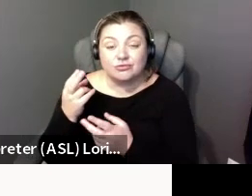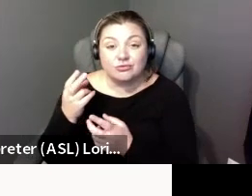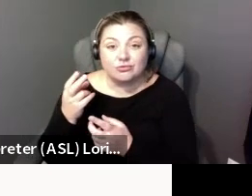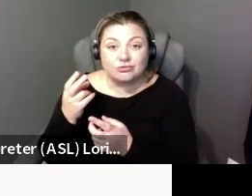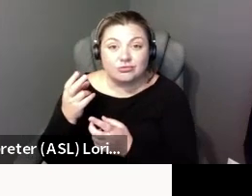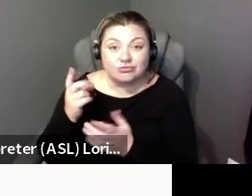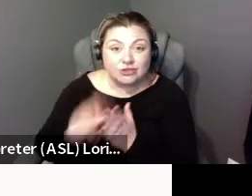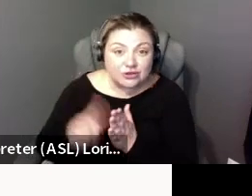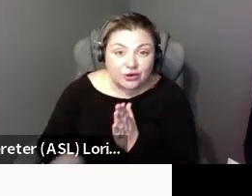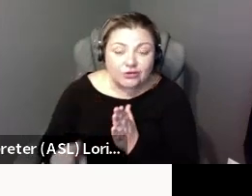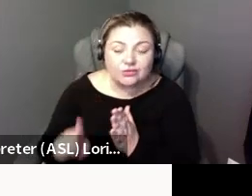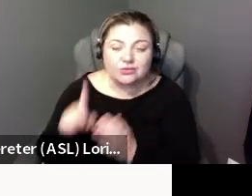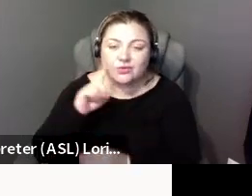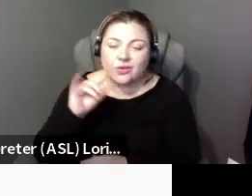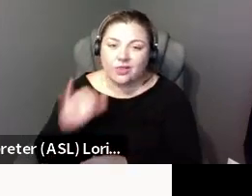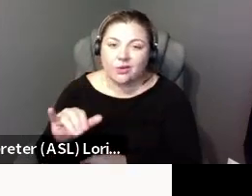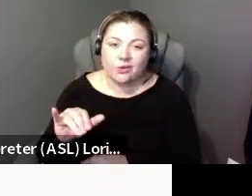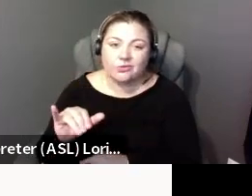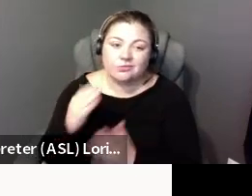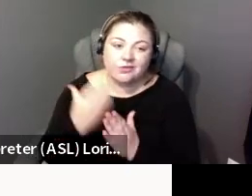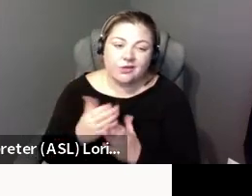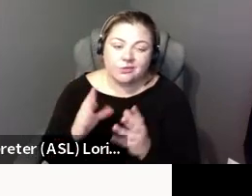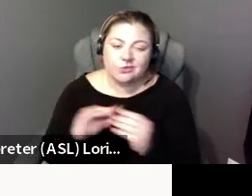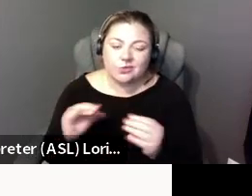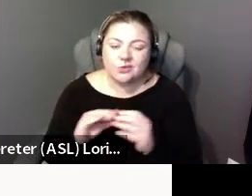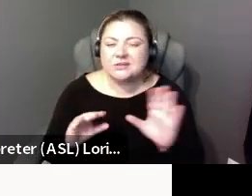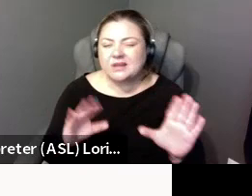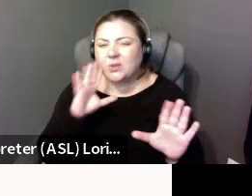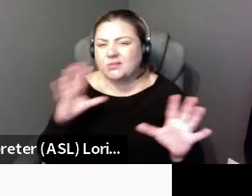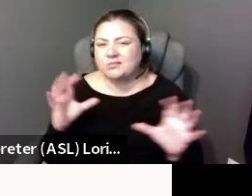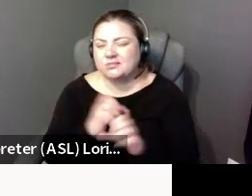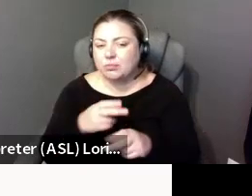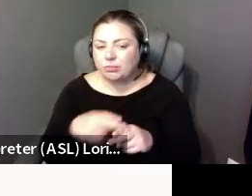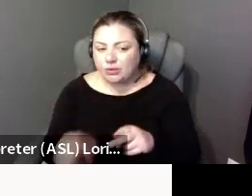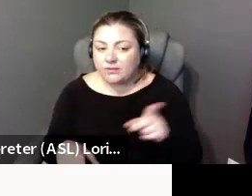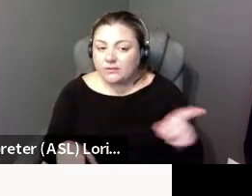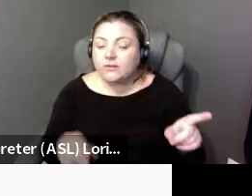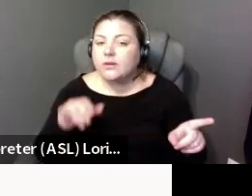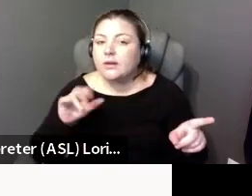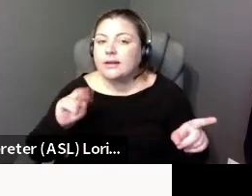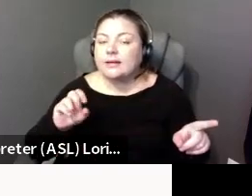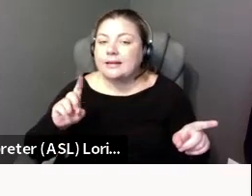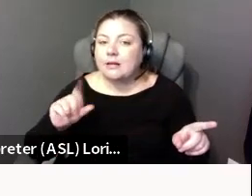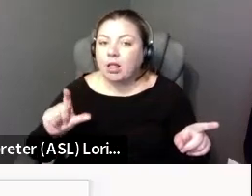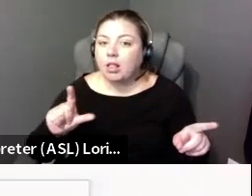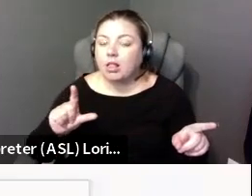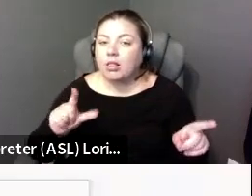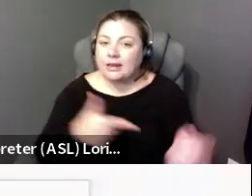I'll do a brief demo of the data tool, and I'll focus on the needle safety maps that came out of this work.